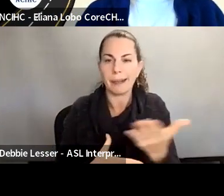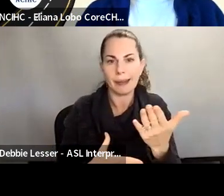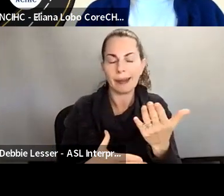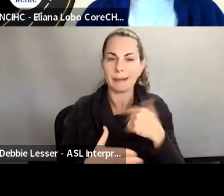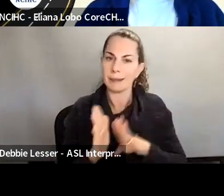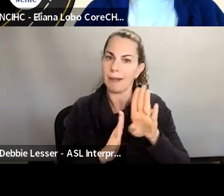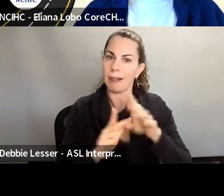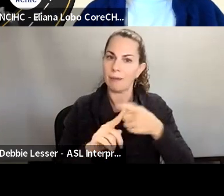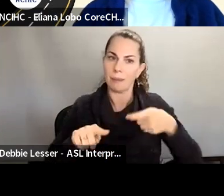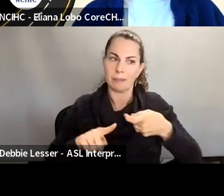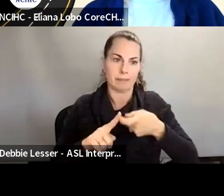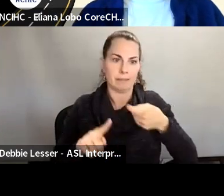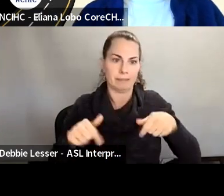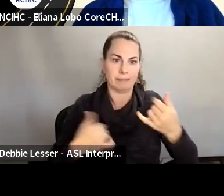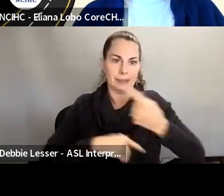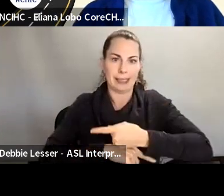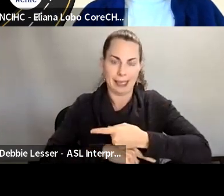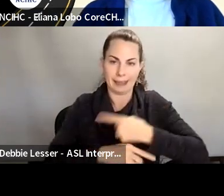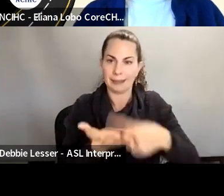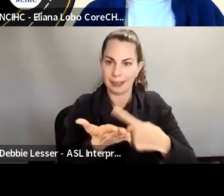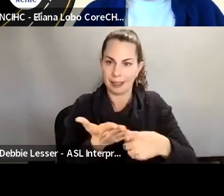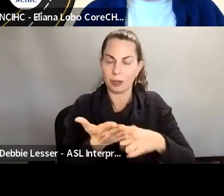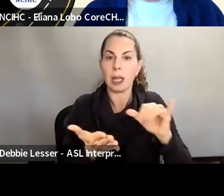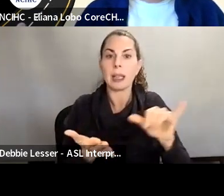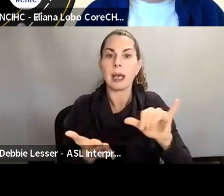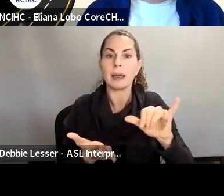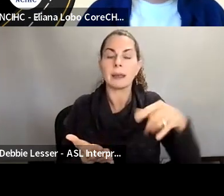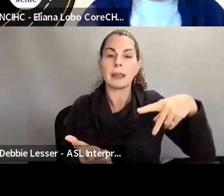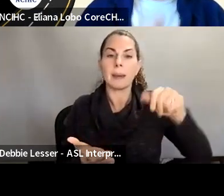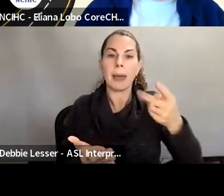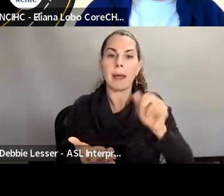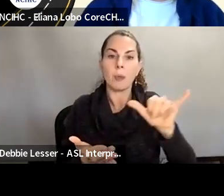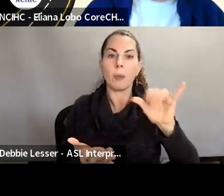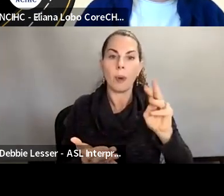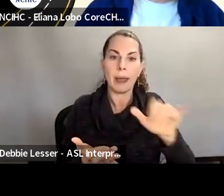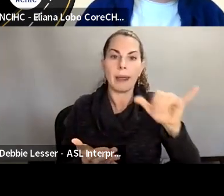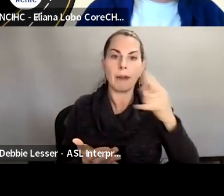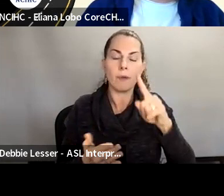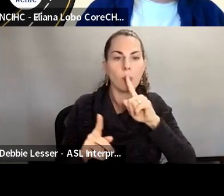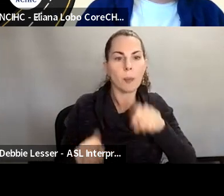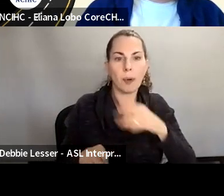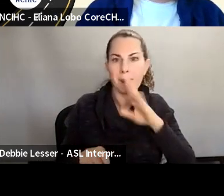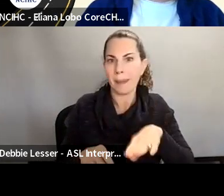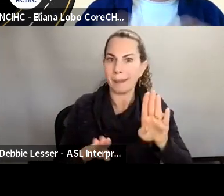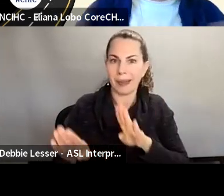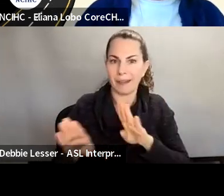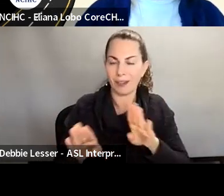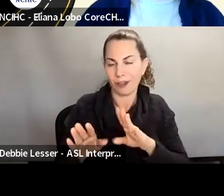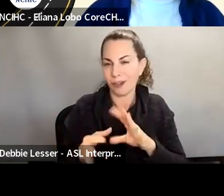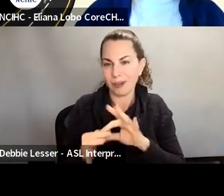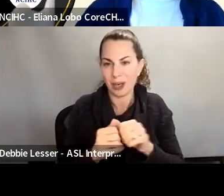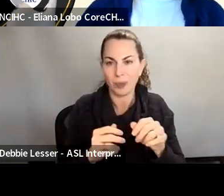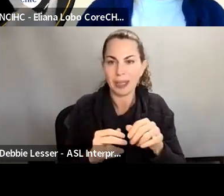today's discussion, like the pathway for reporting bad behavior in terms of language access.